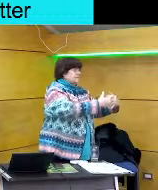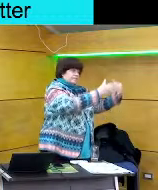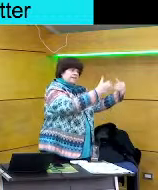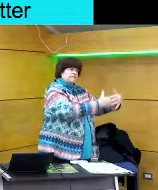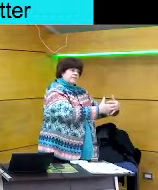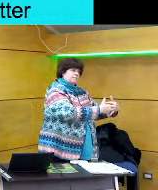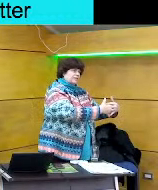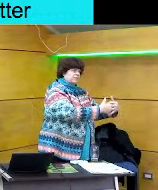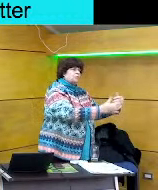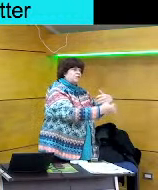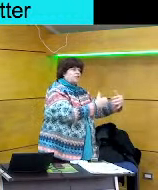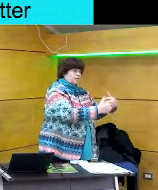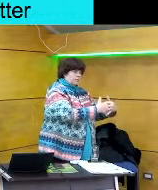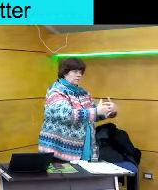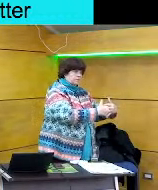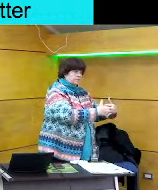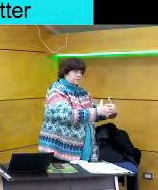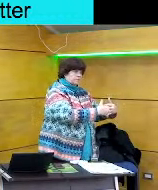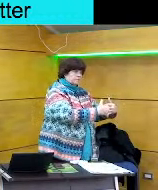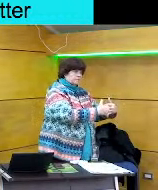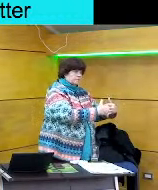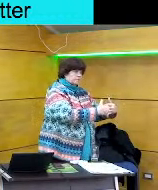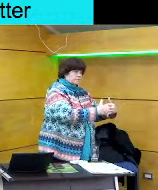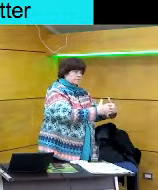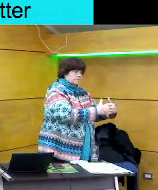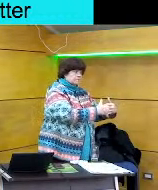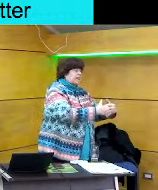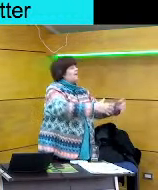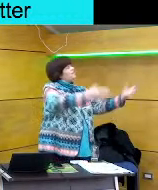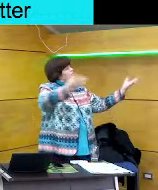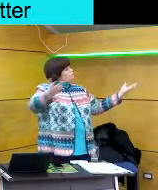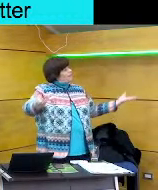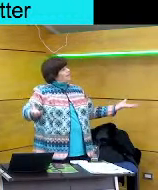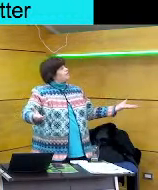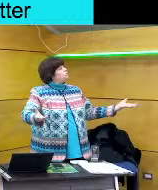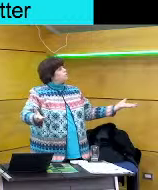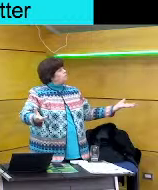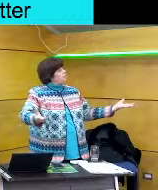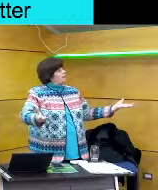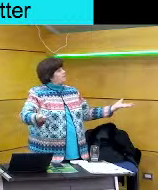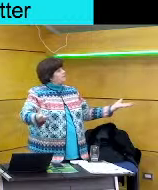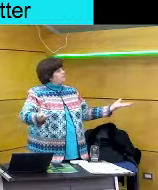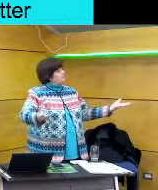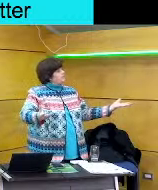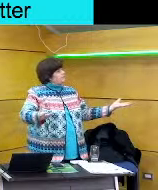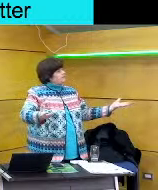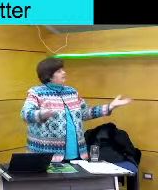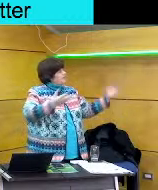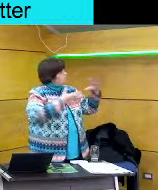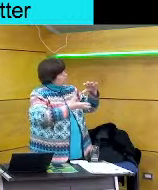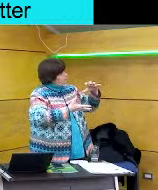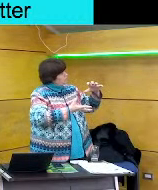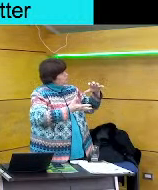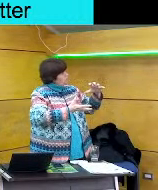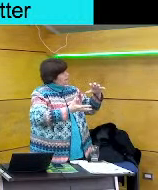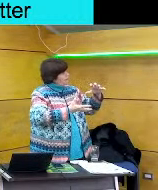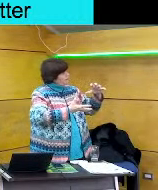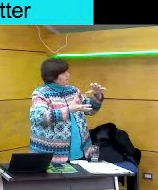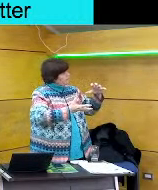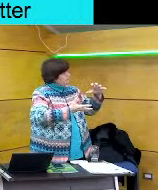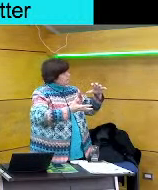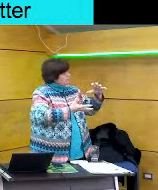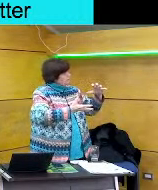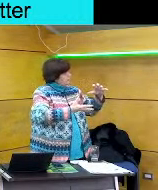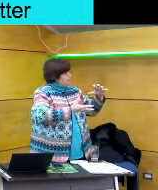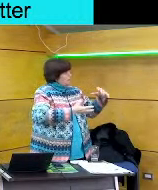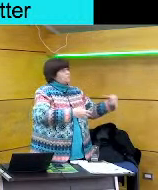the same thing to each other. And then go back and do a group activity. And then when you come to a